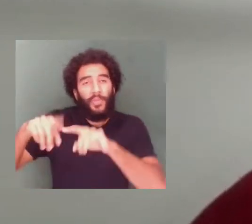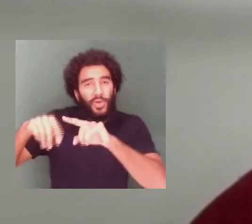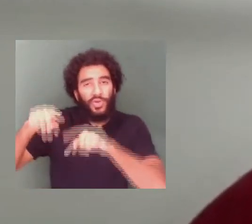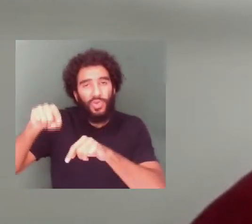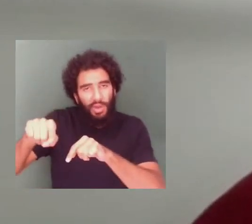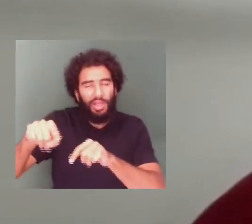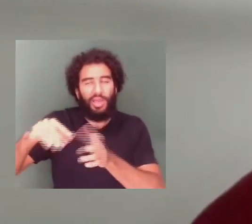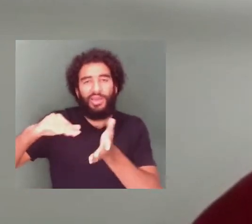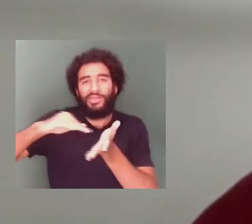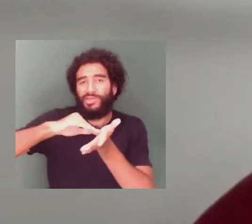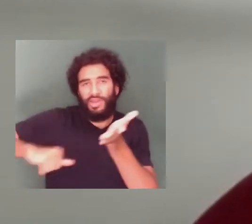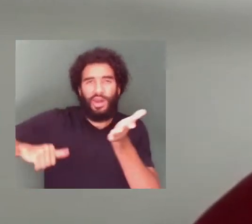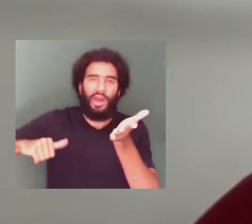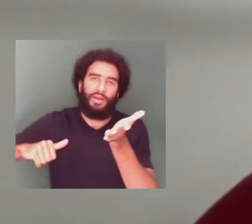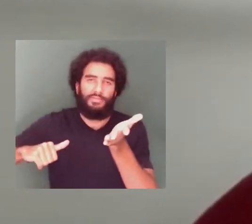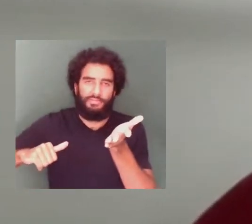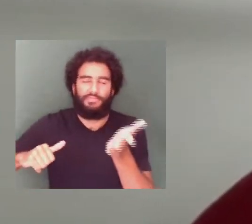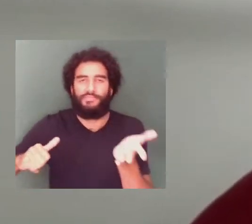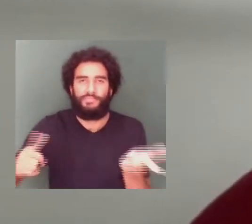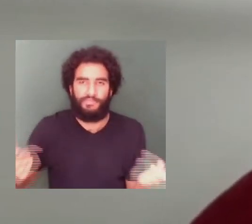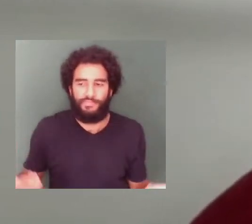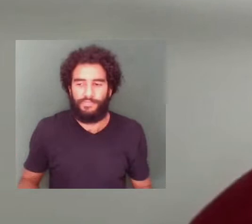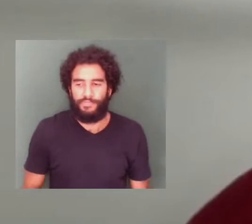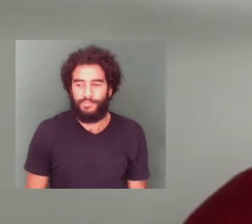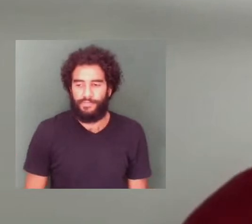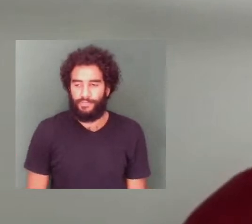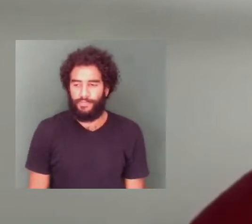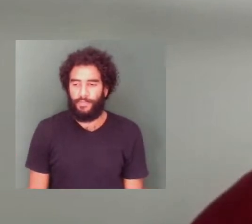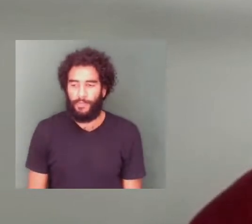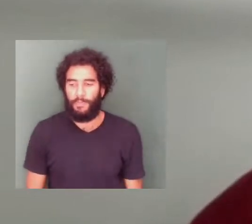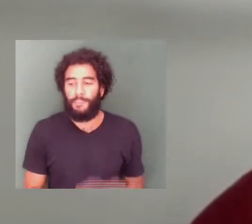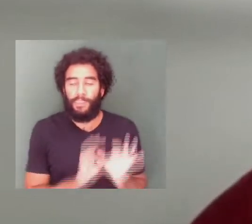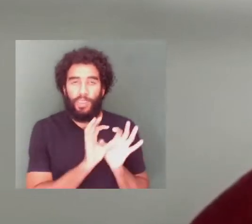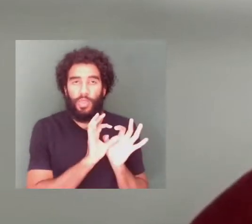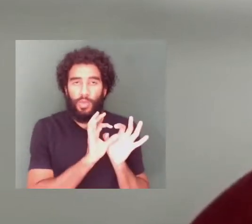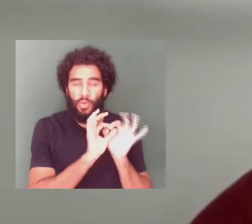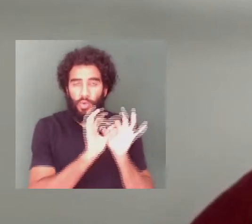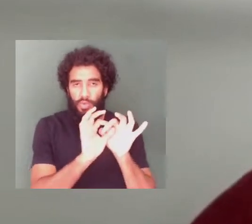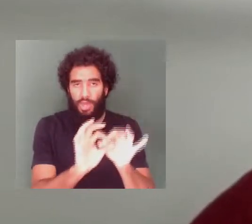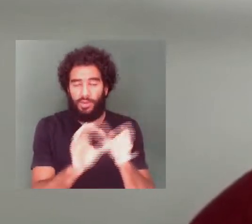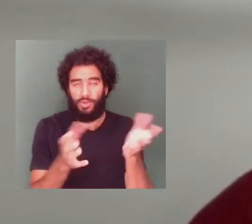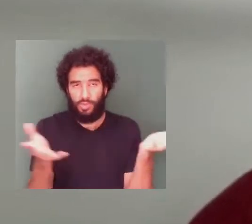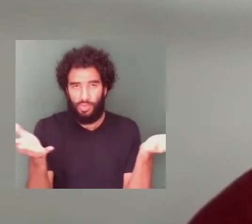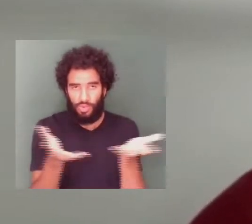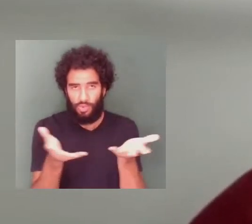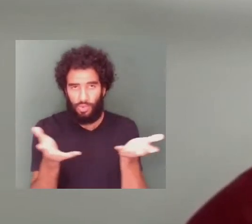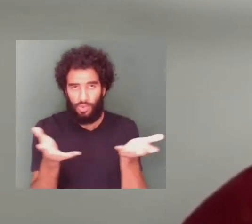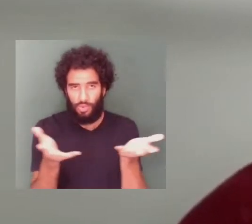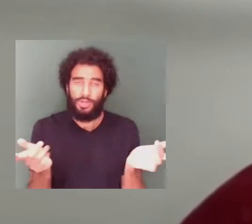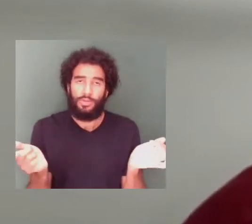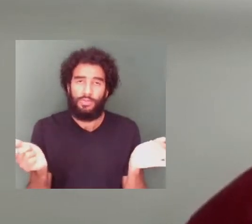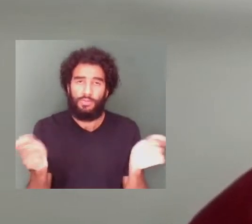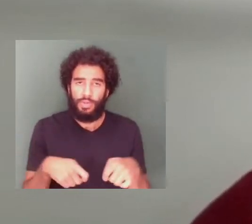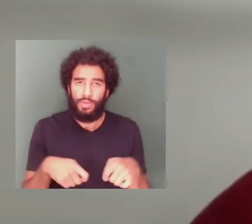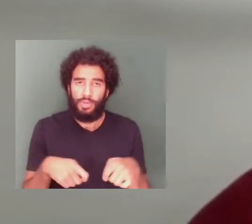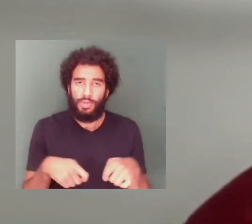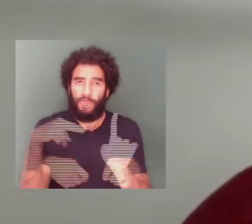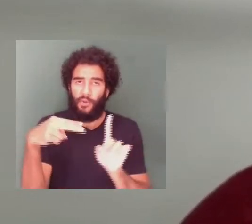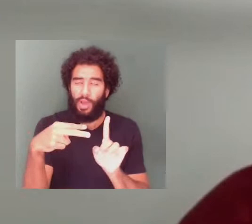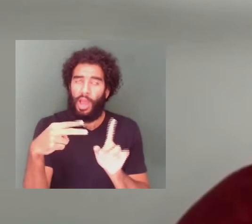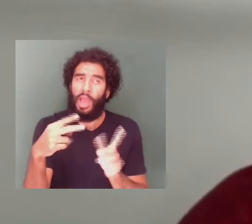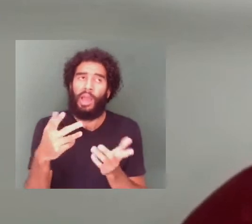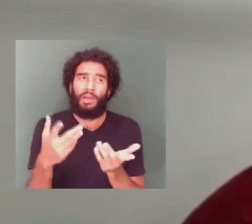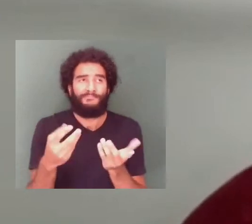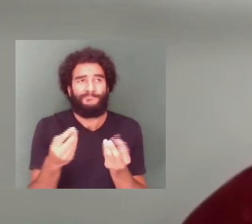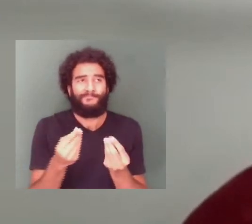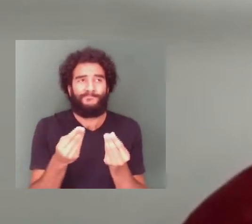get accommodations for women, we can address the lack of support in the workplace, in the healthcare.